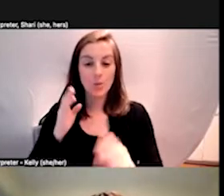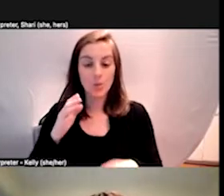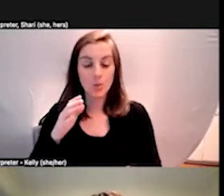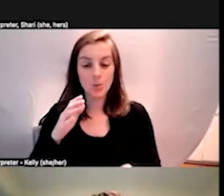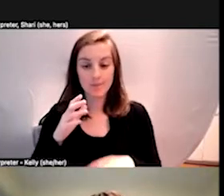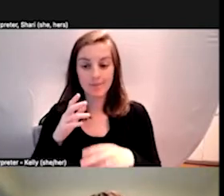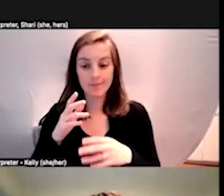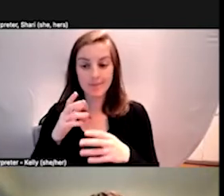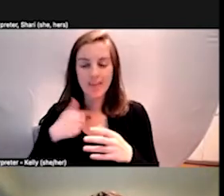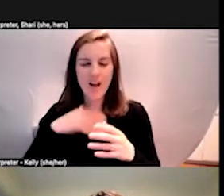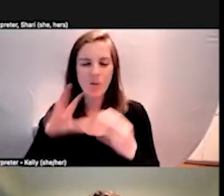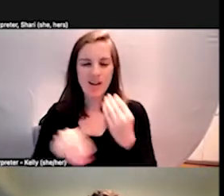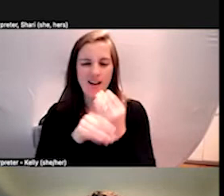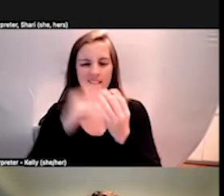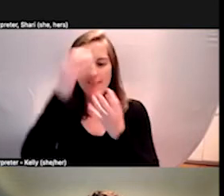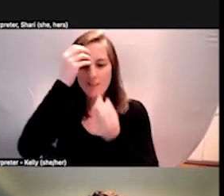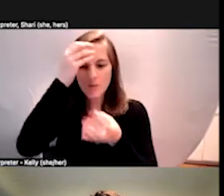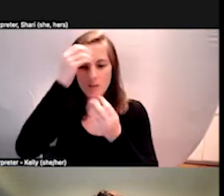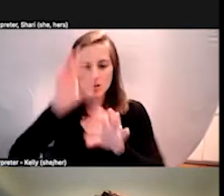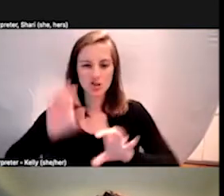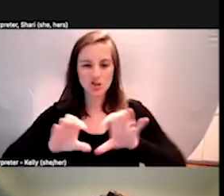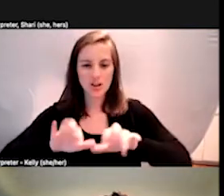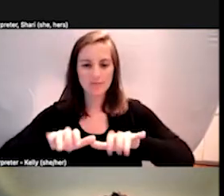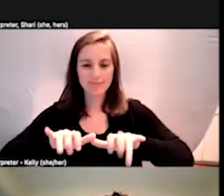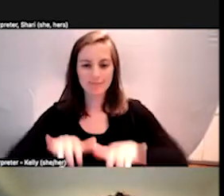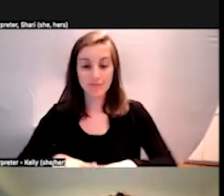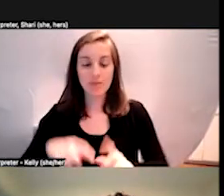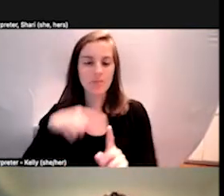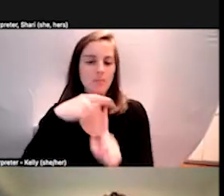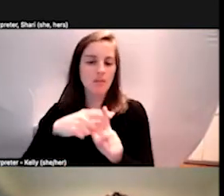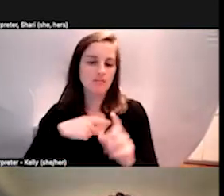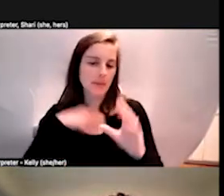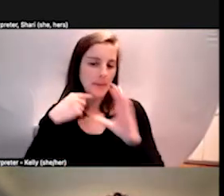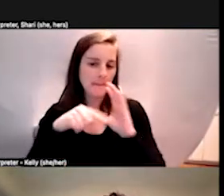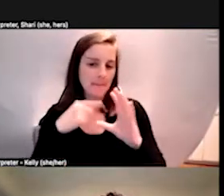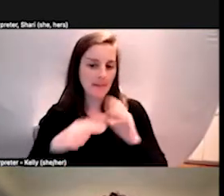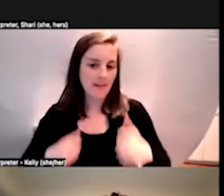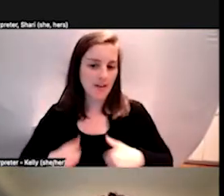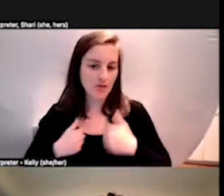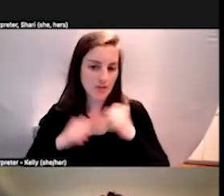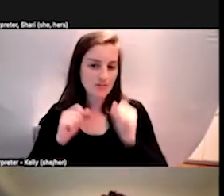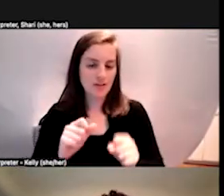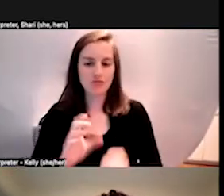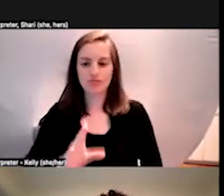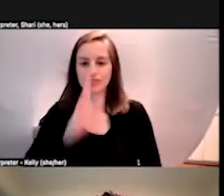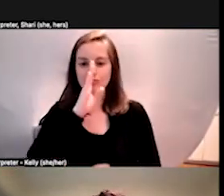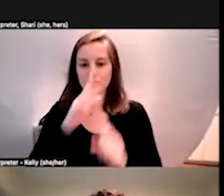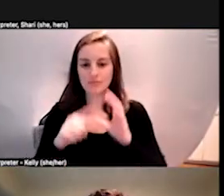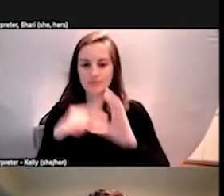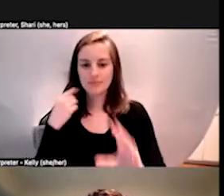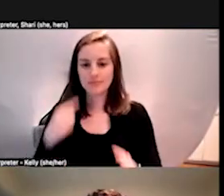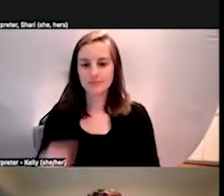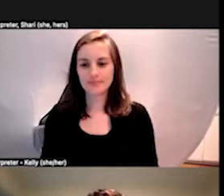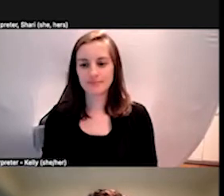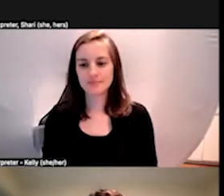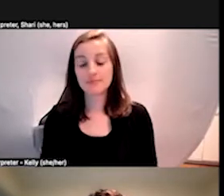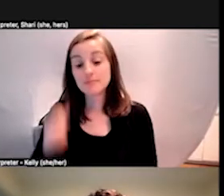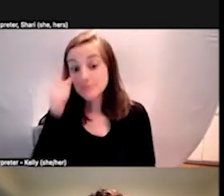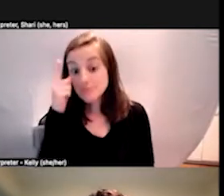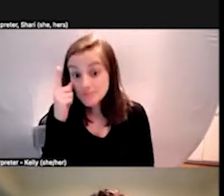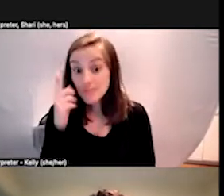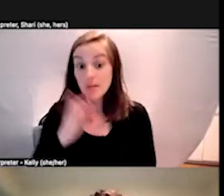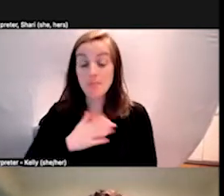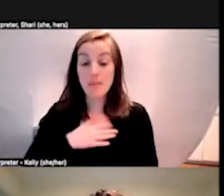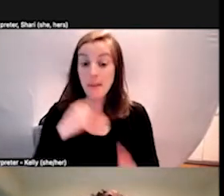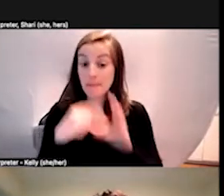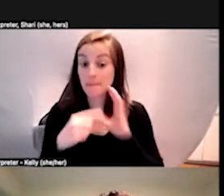chat. I will also include my email as well, but my email is not HIPAA protected. So if you're